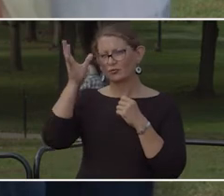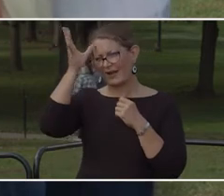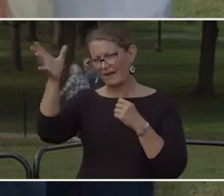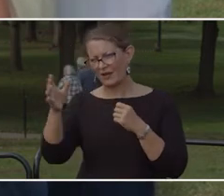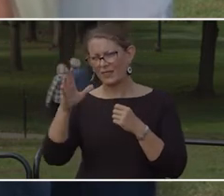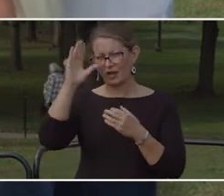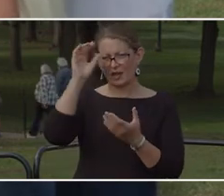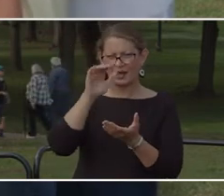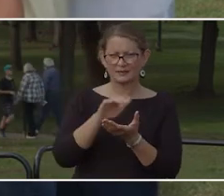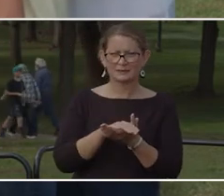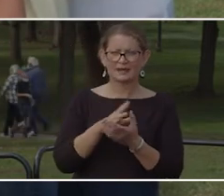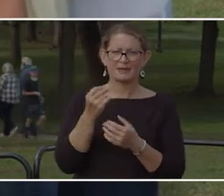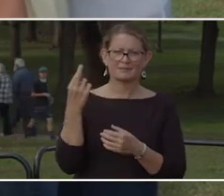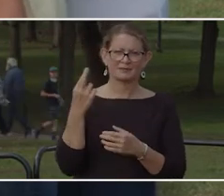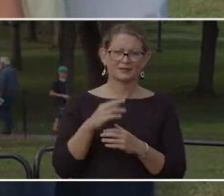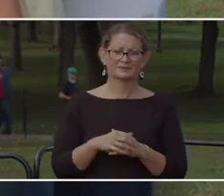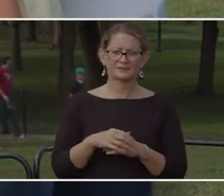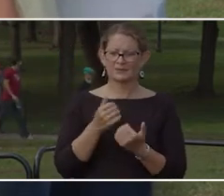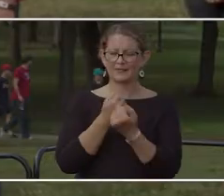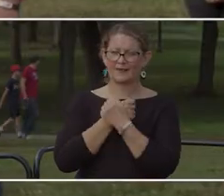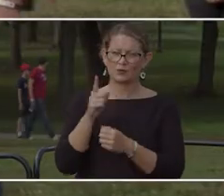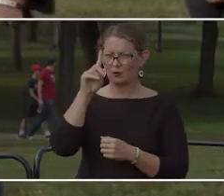husband, our number one best friend. We love you forever.